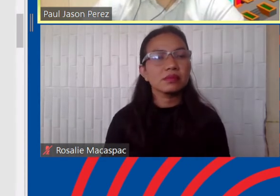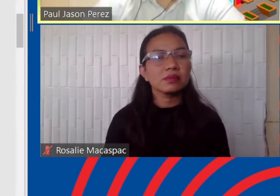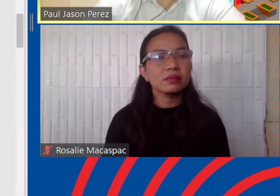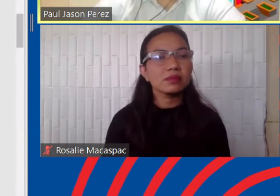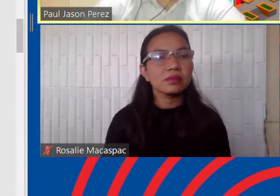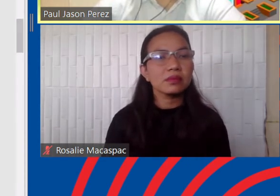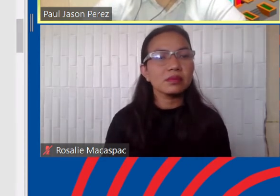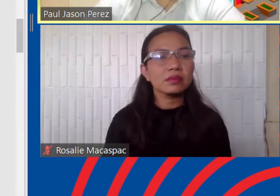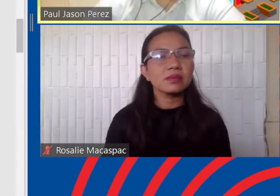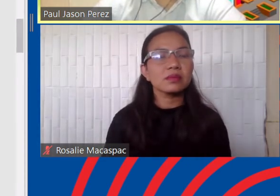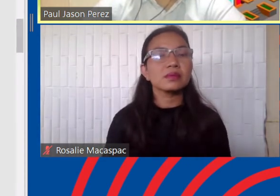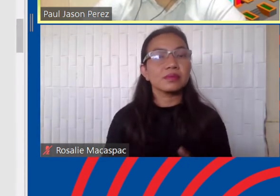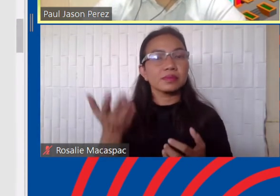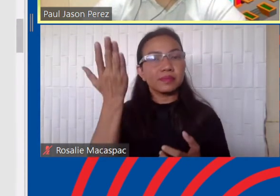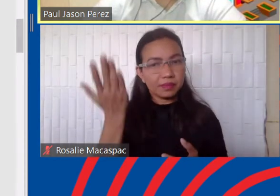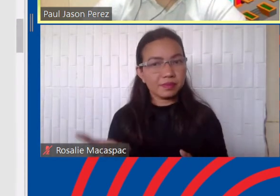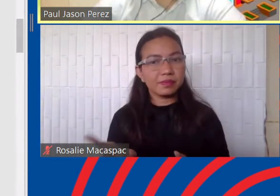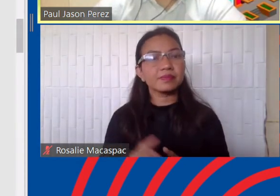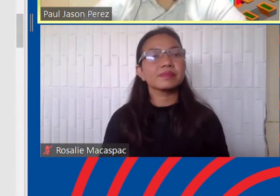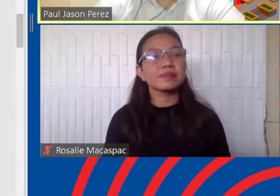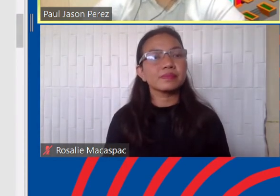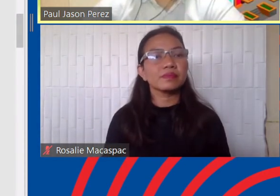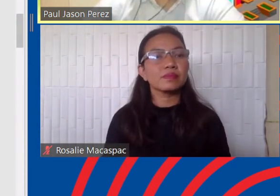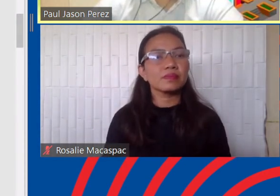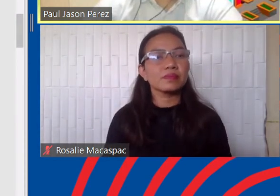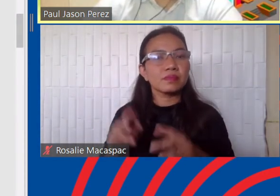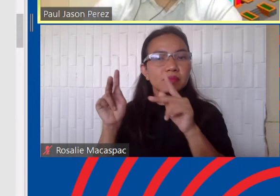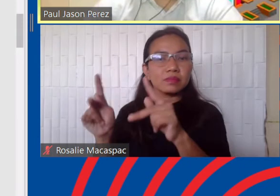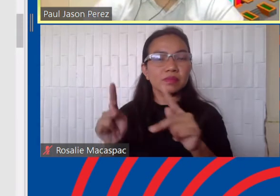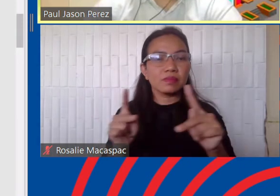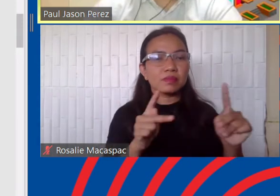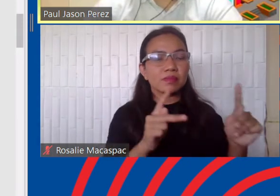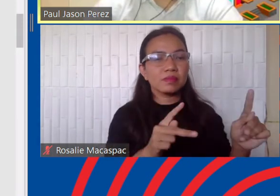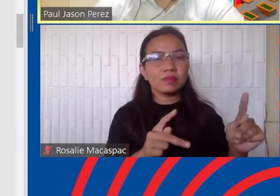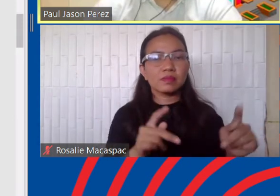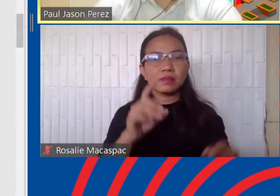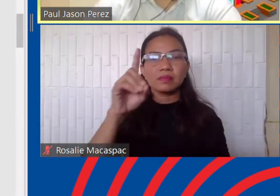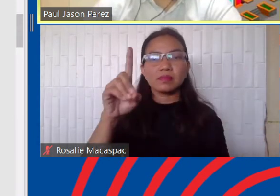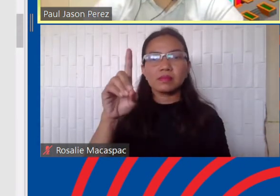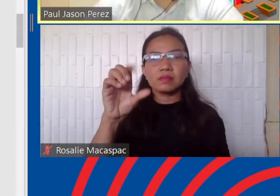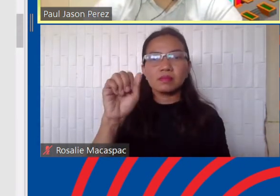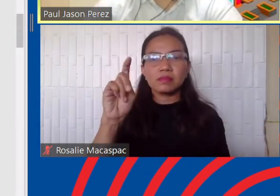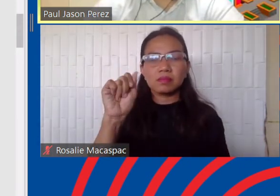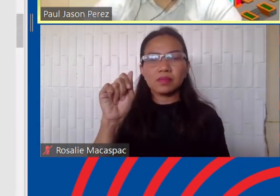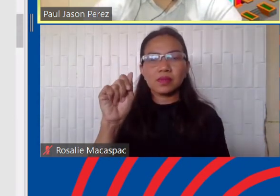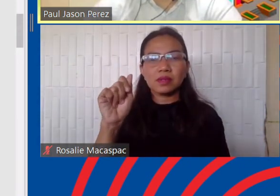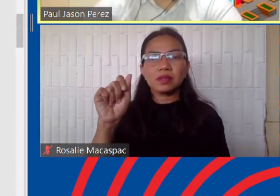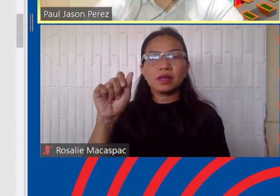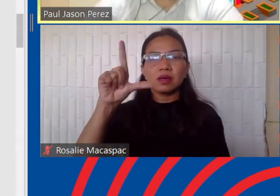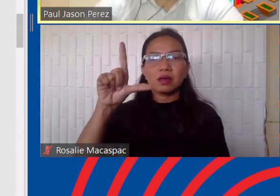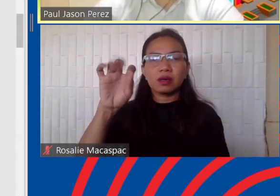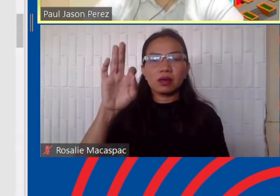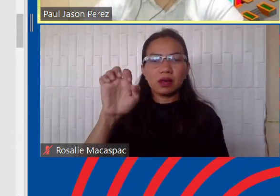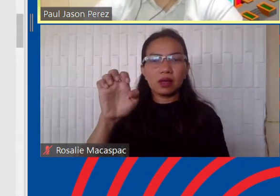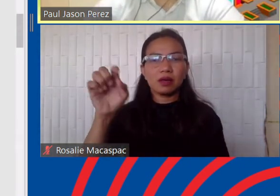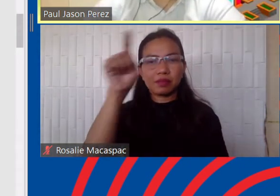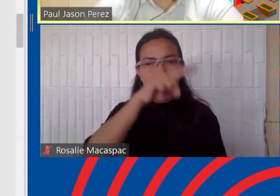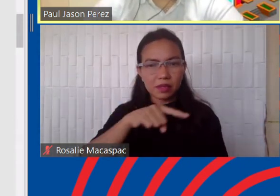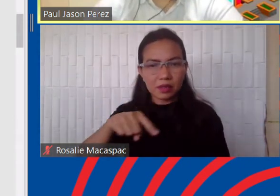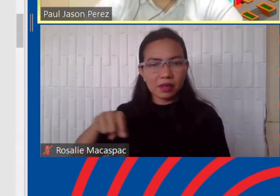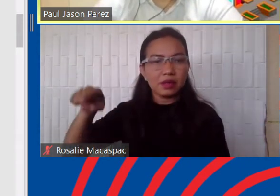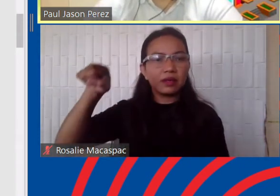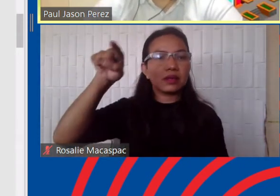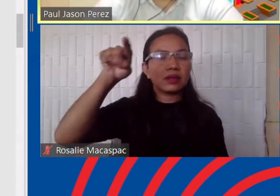eto na. This is the plan for the data lifecycle. So, for example, data collection.